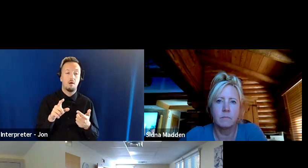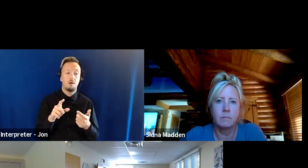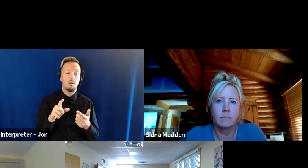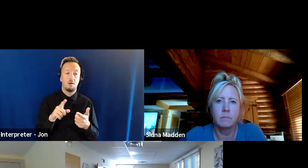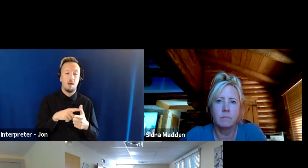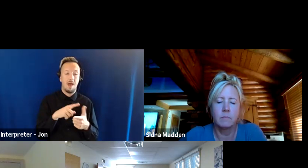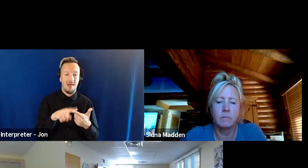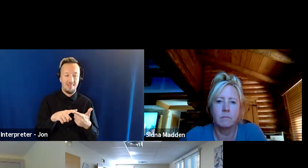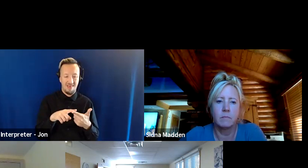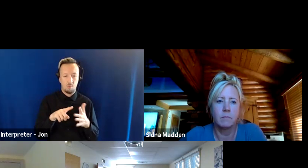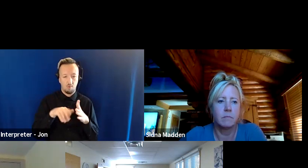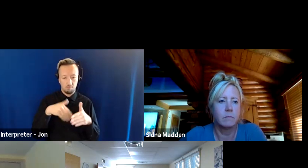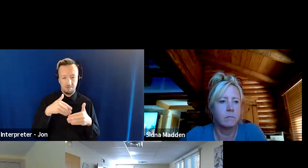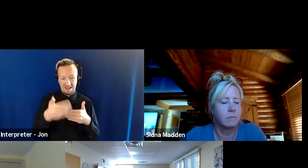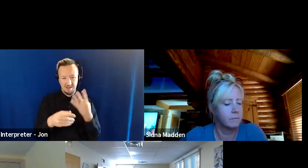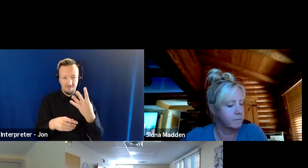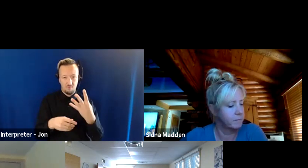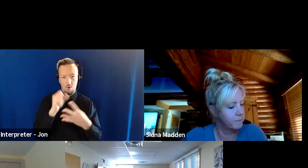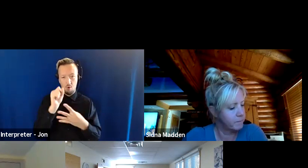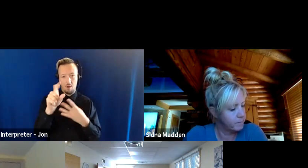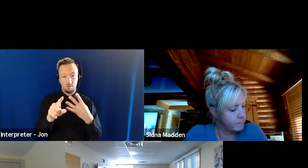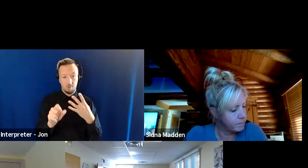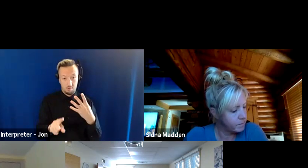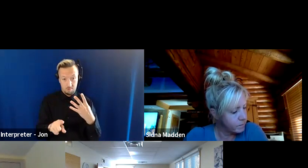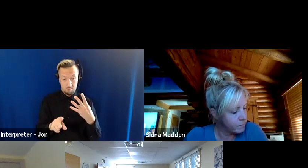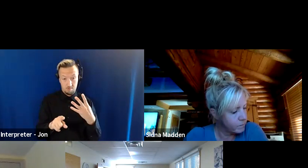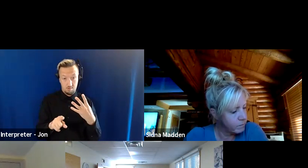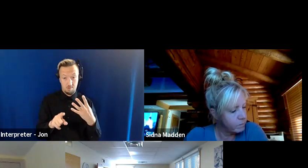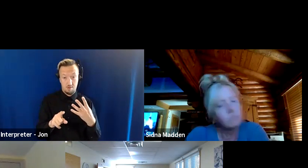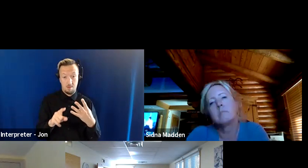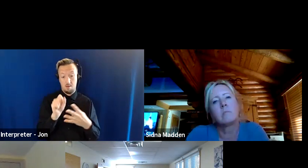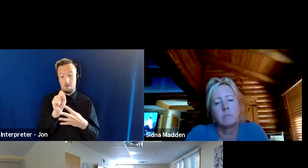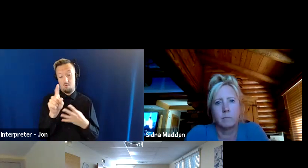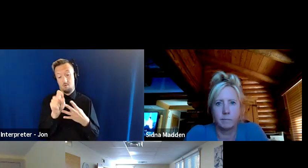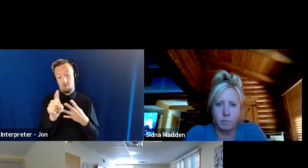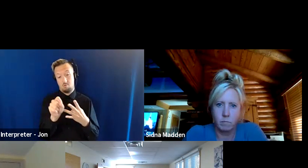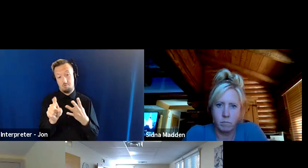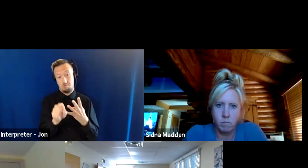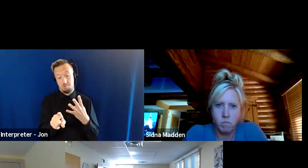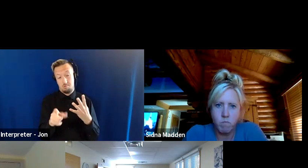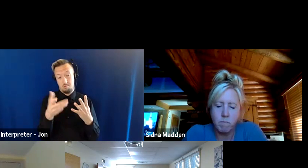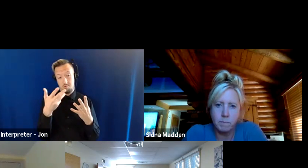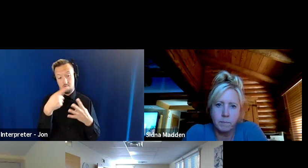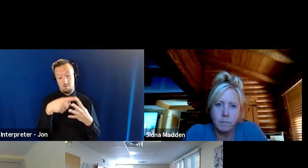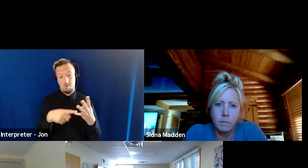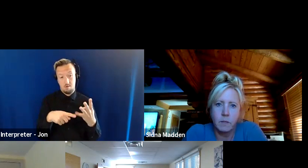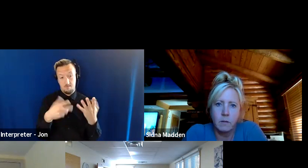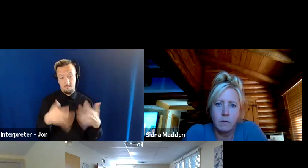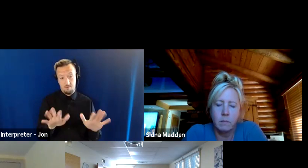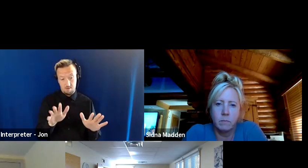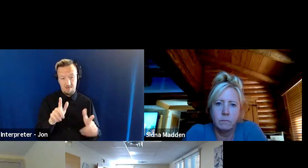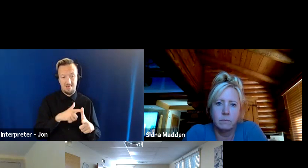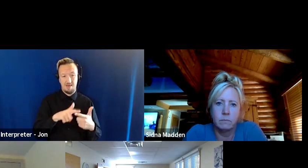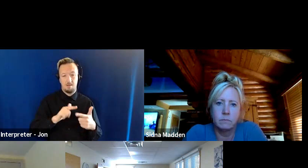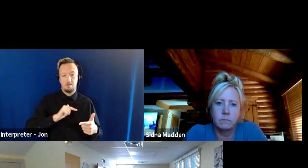4 questions. And then at the end of the whole questions, there's 4 questions. That's when we're going to open it up